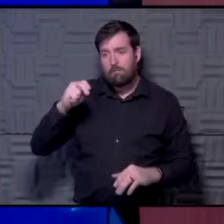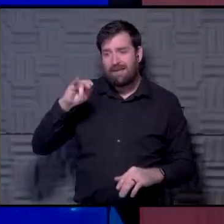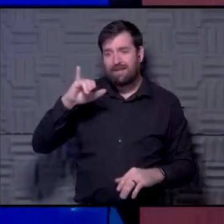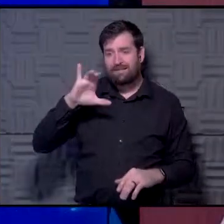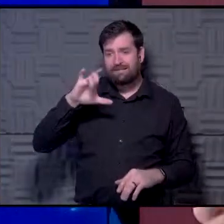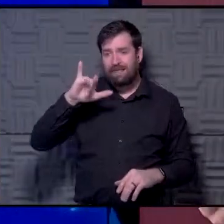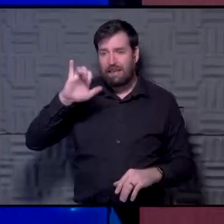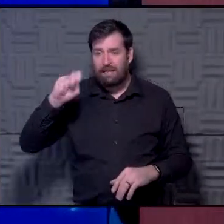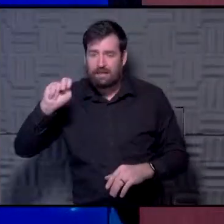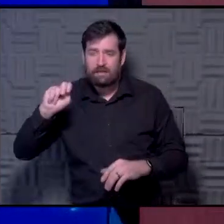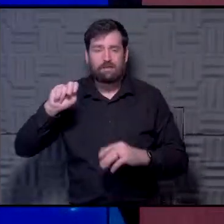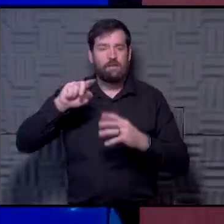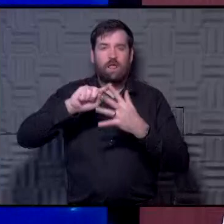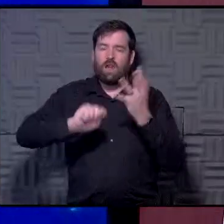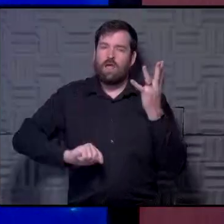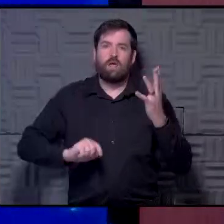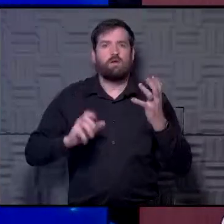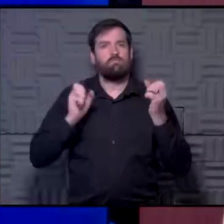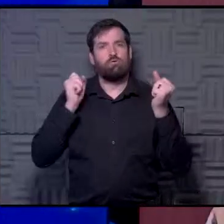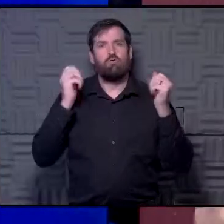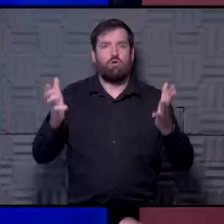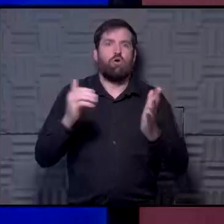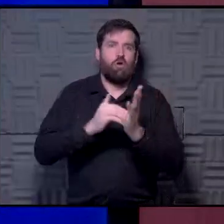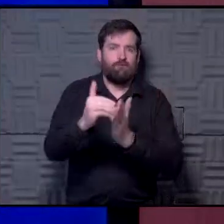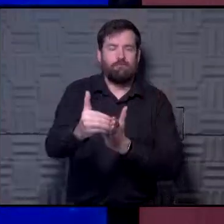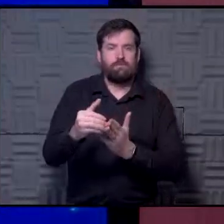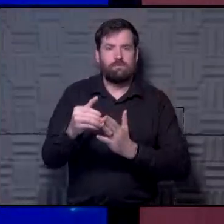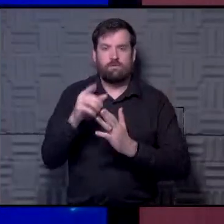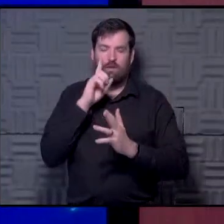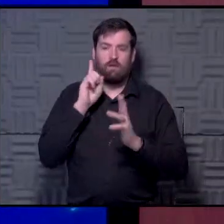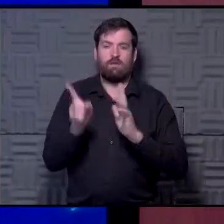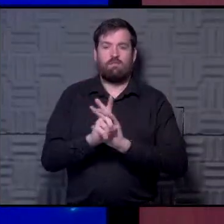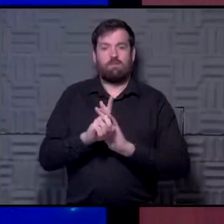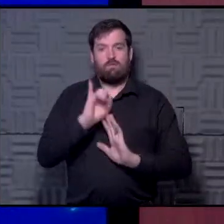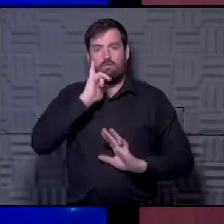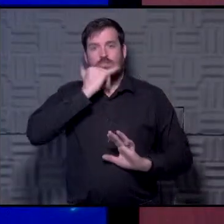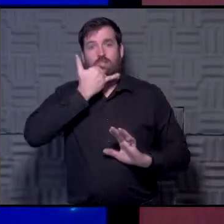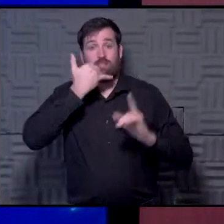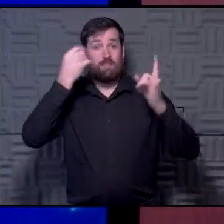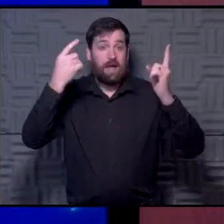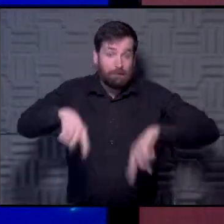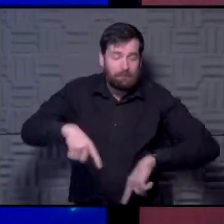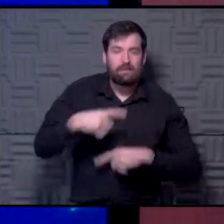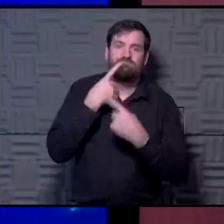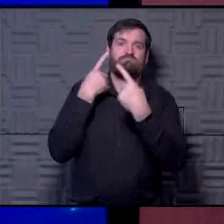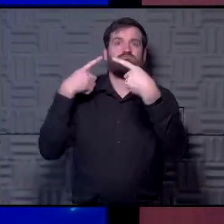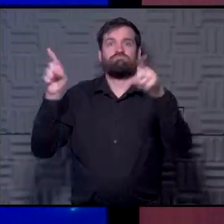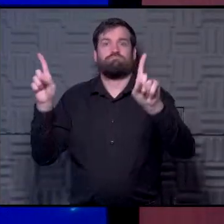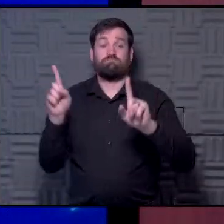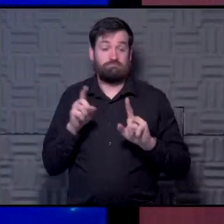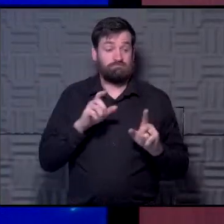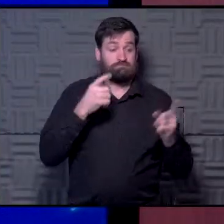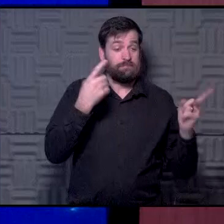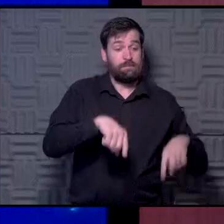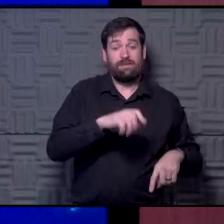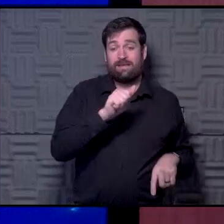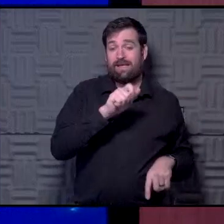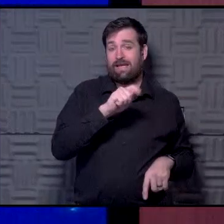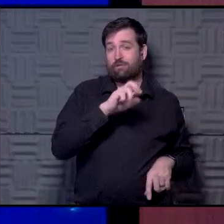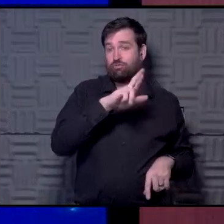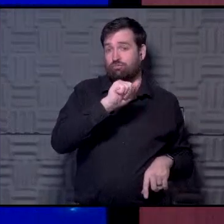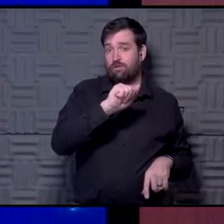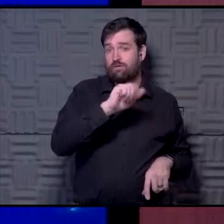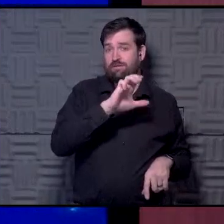mold in a lab kind of I Yeah. mean, there's a lot of accidental science out there. And so what happened on the AstraZeneca vaccine is that to an error